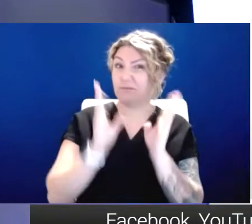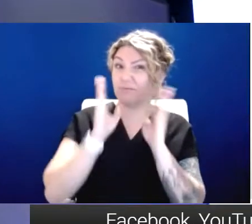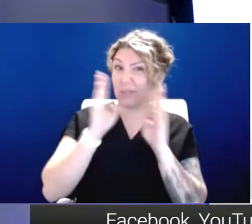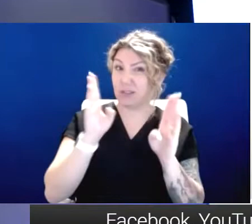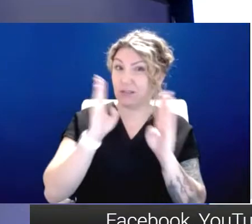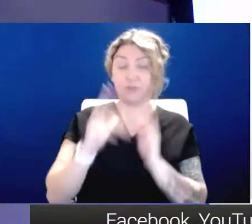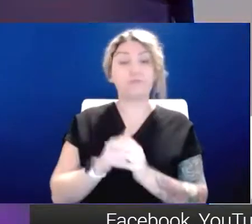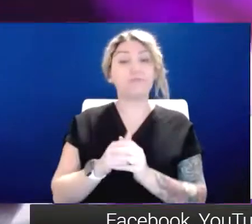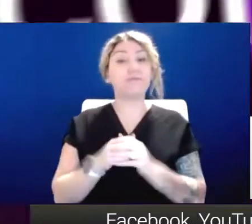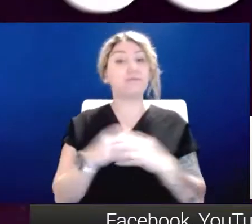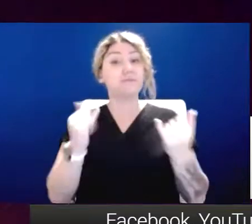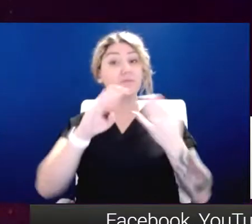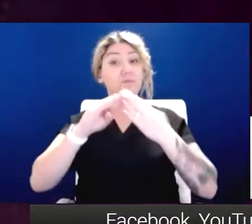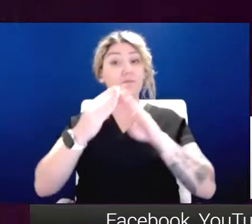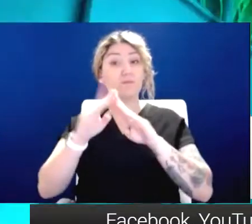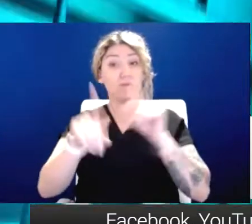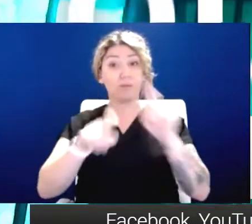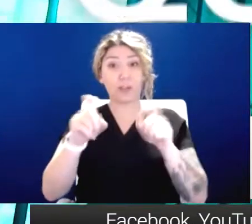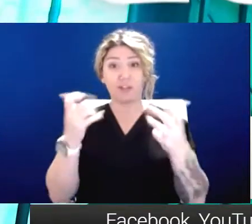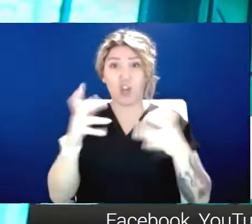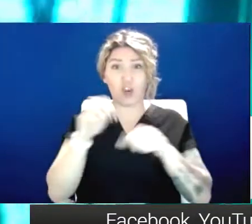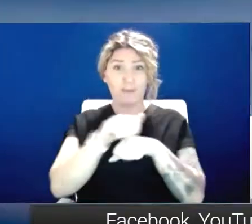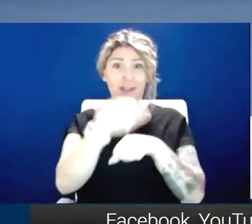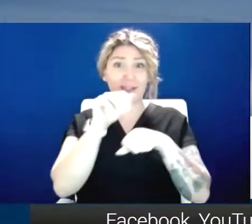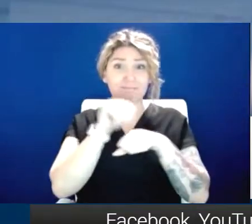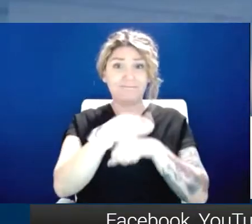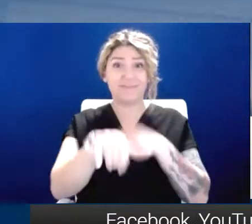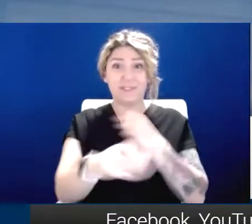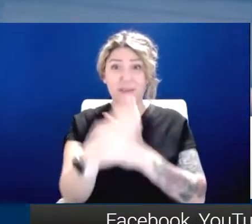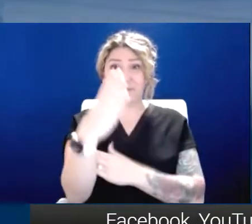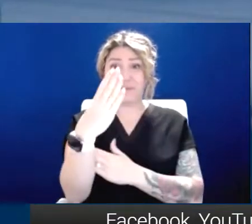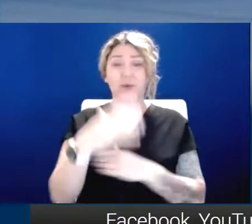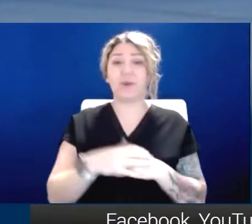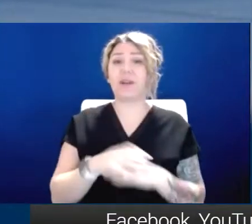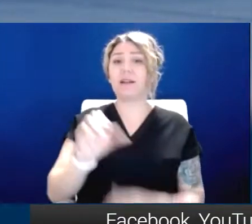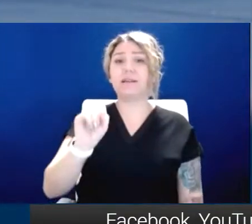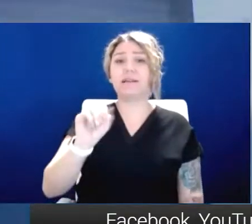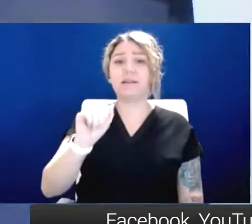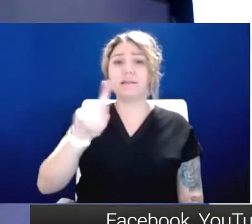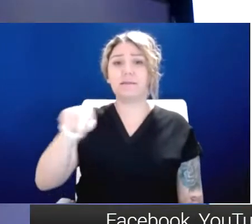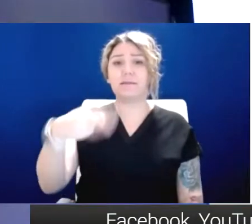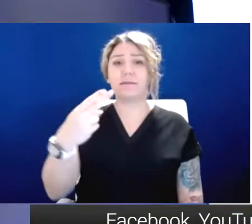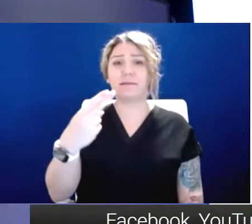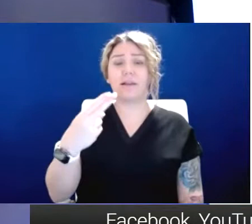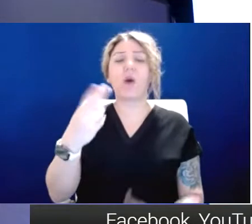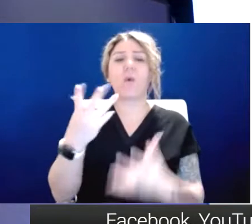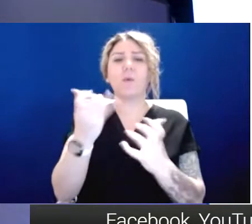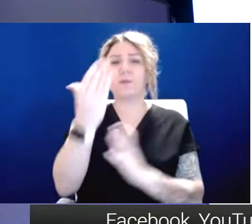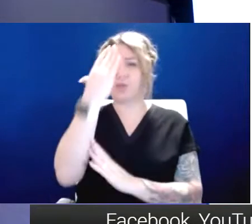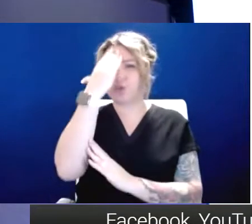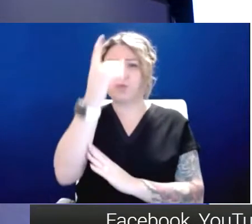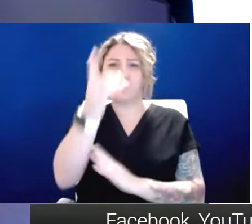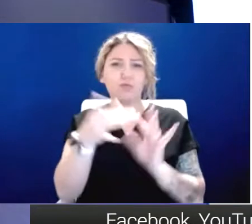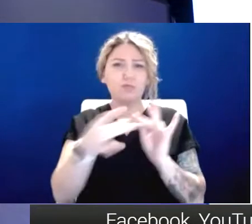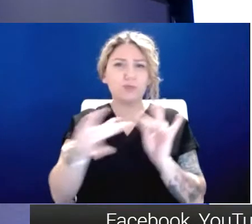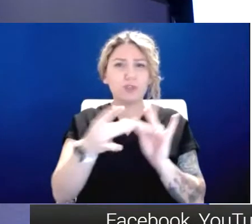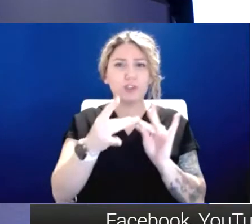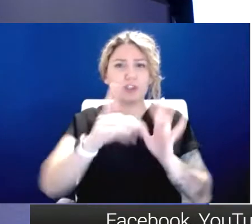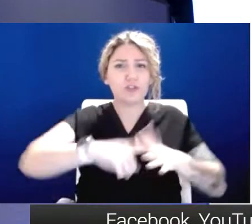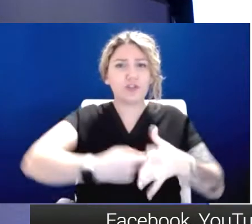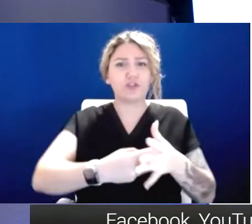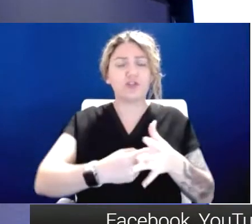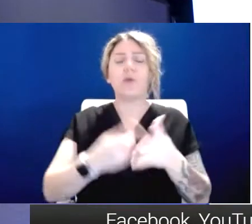community questions because they're already coming in this morning. And Sarah wants to know, and you talked about this, doctor, off the top of the show, but what